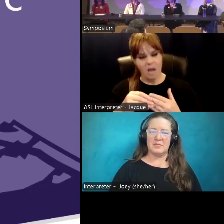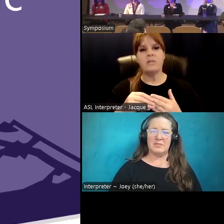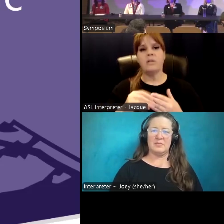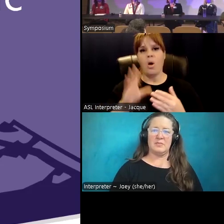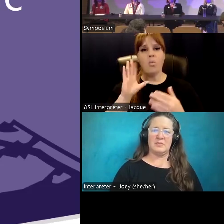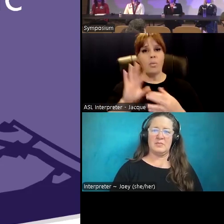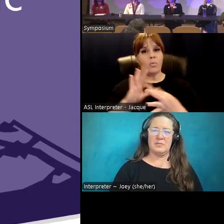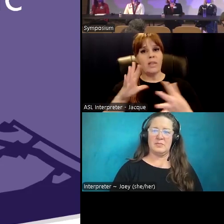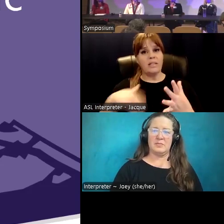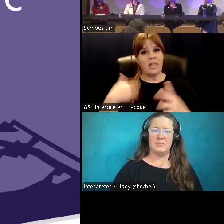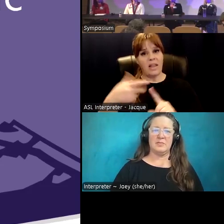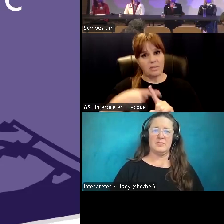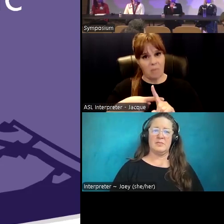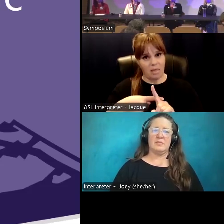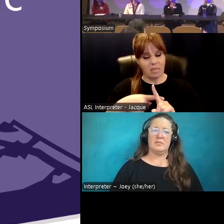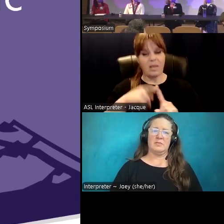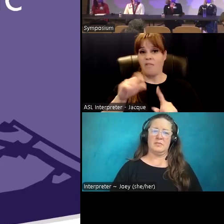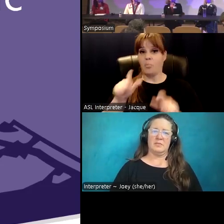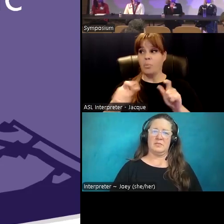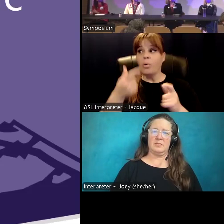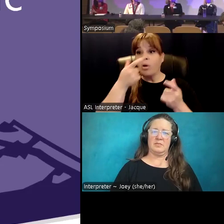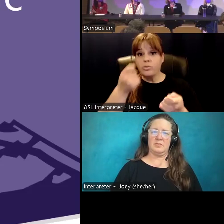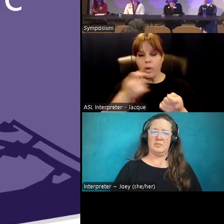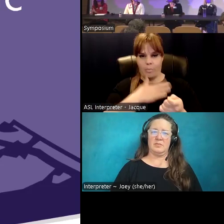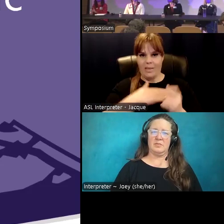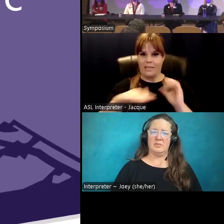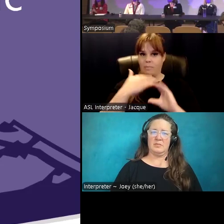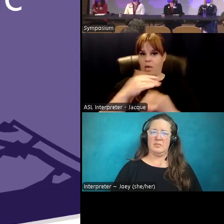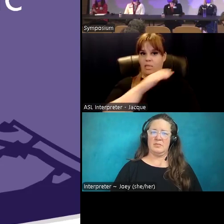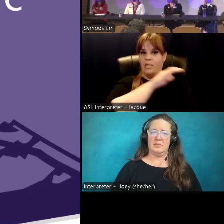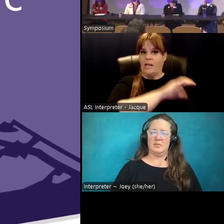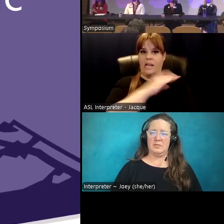next month. And if people are interested, please email our clinic.